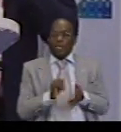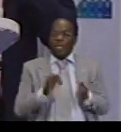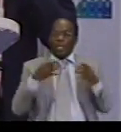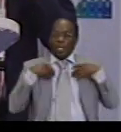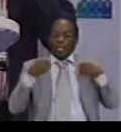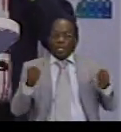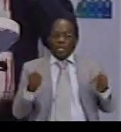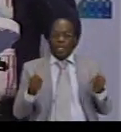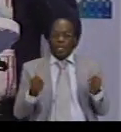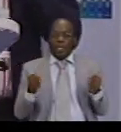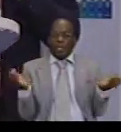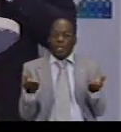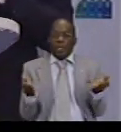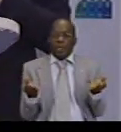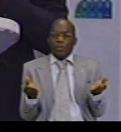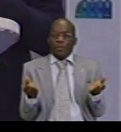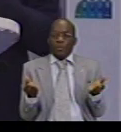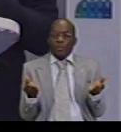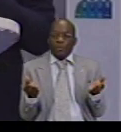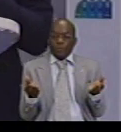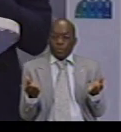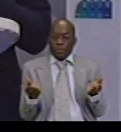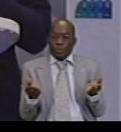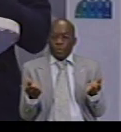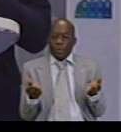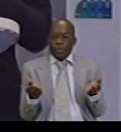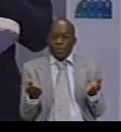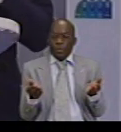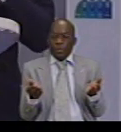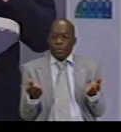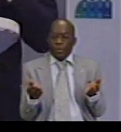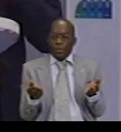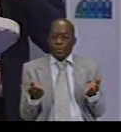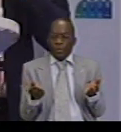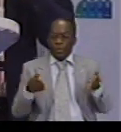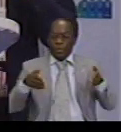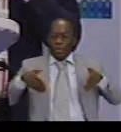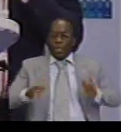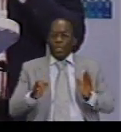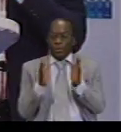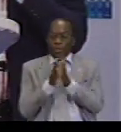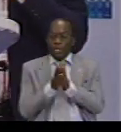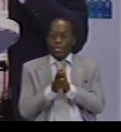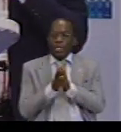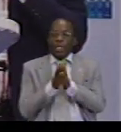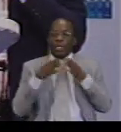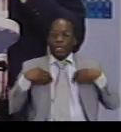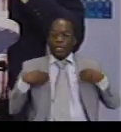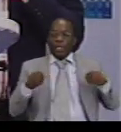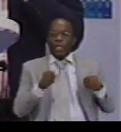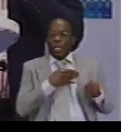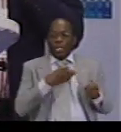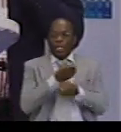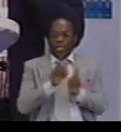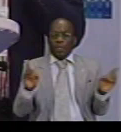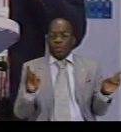Let healing be like the bread of children here. Let's pray that healing and deliverance.